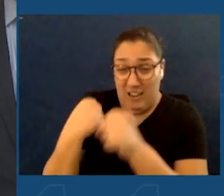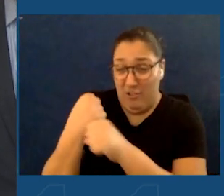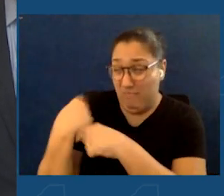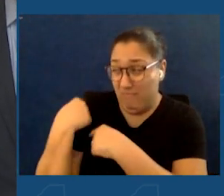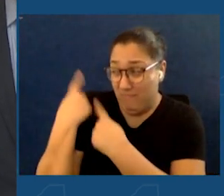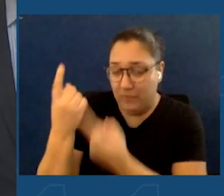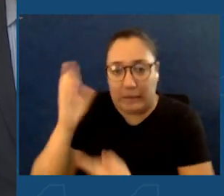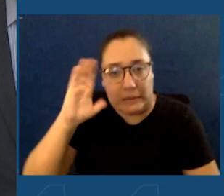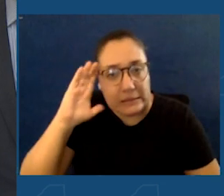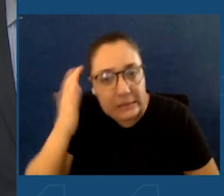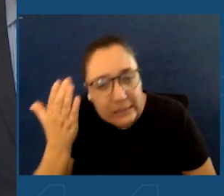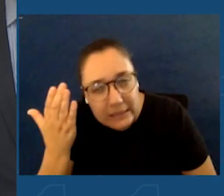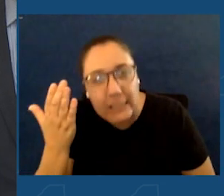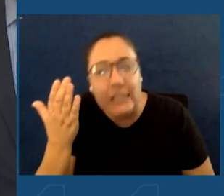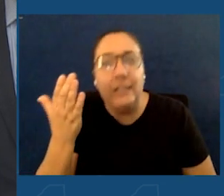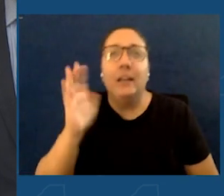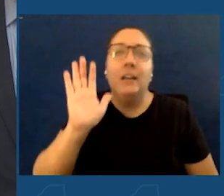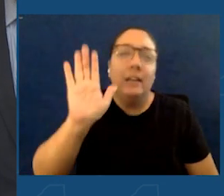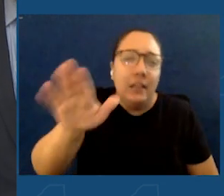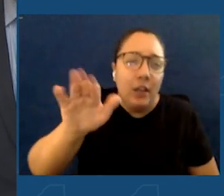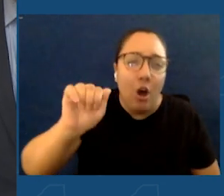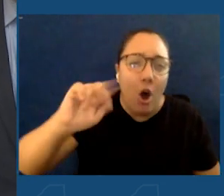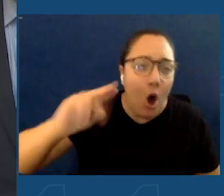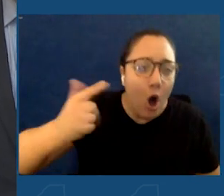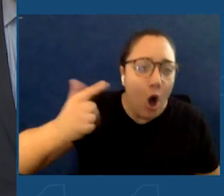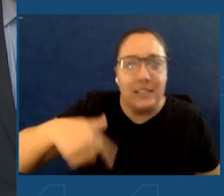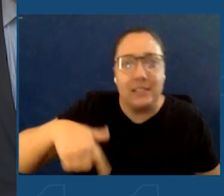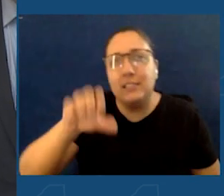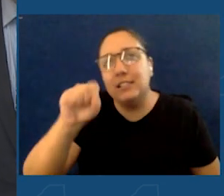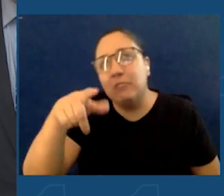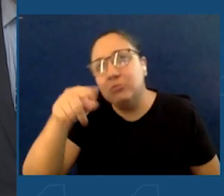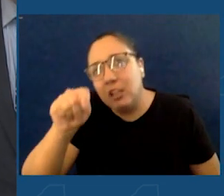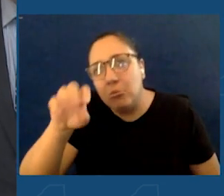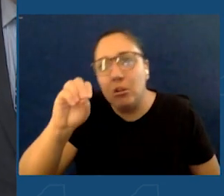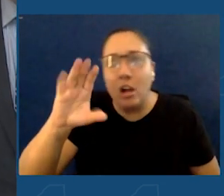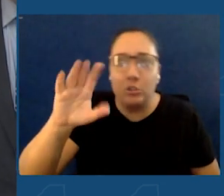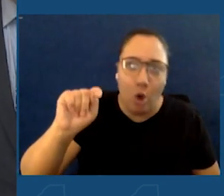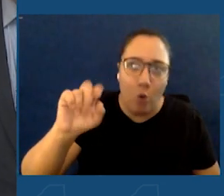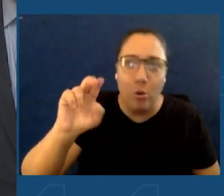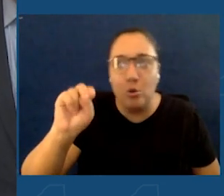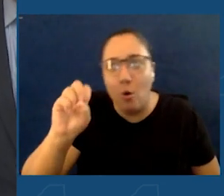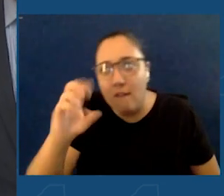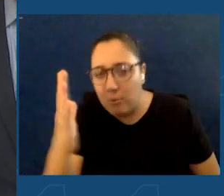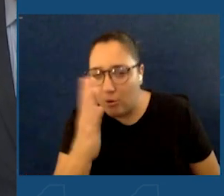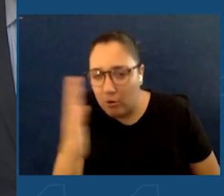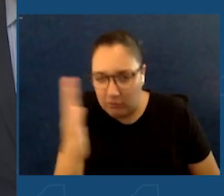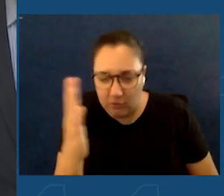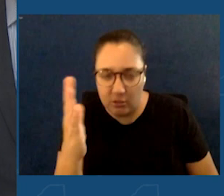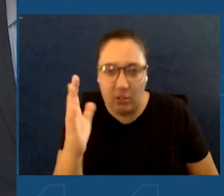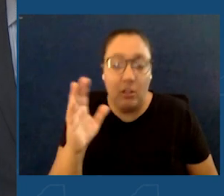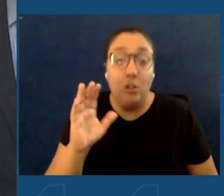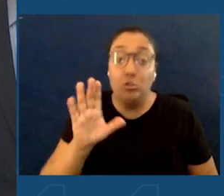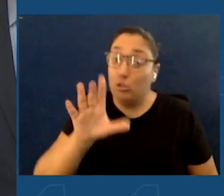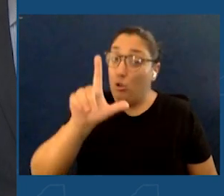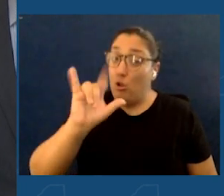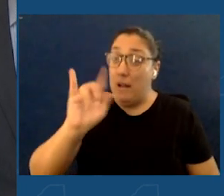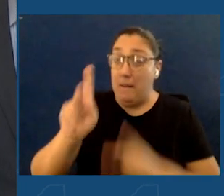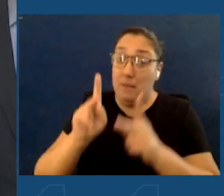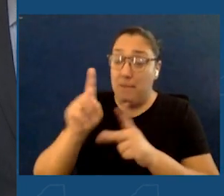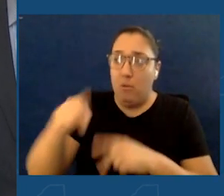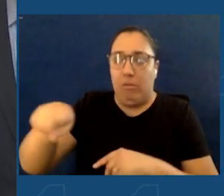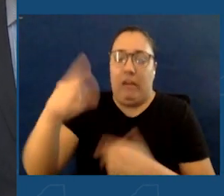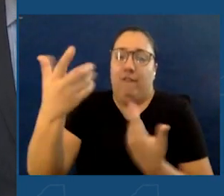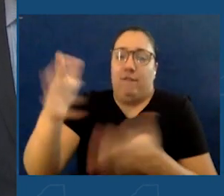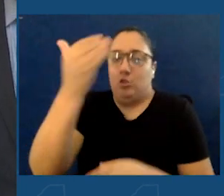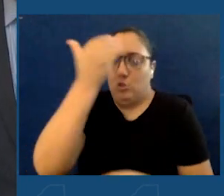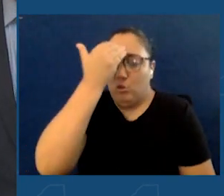August, September, October, sometimes November. So Long Islanders know this is a vulnerable time of year, despite the beautiful